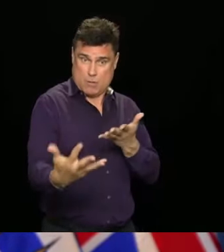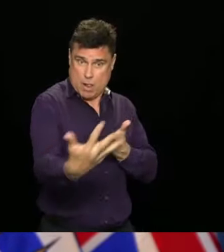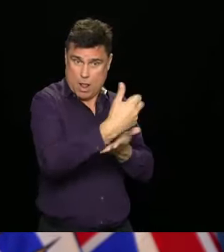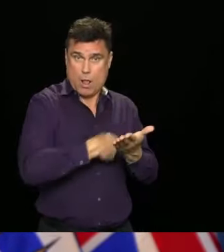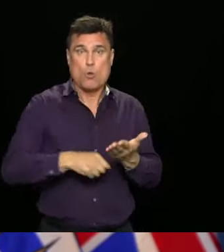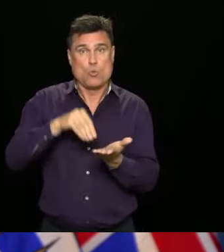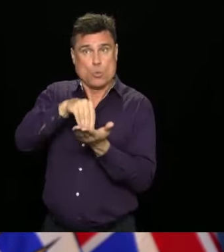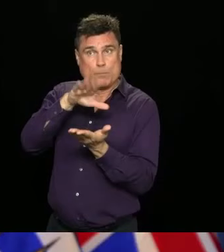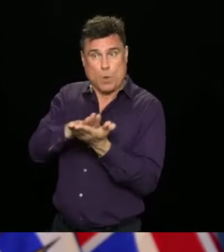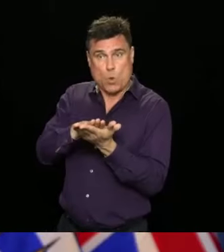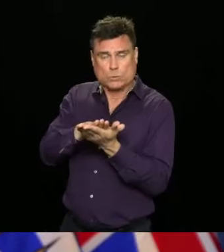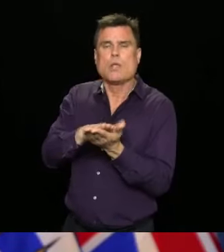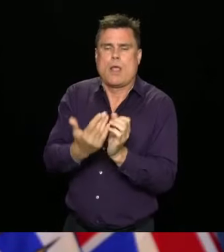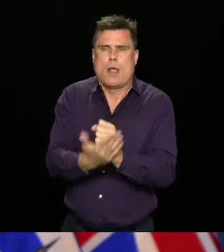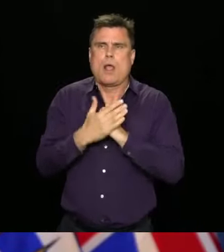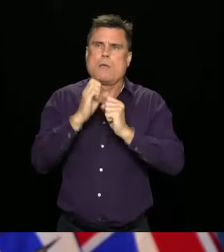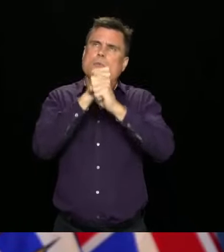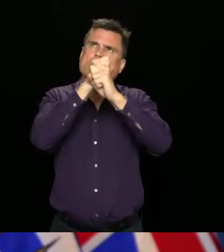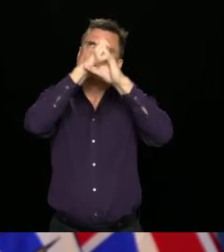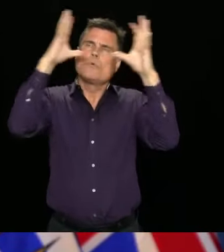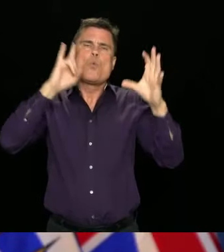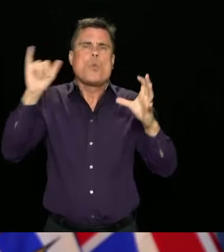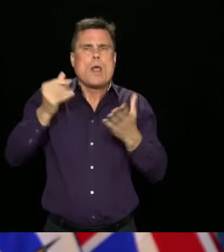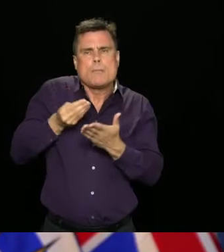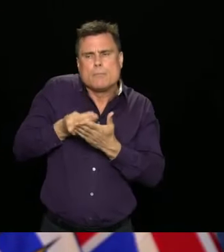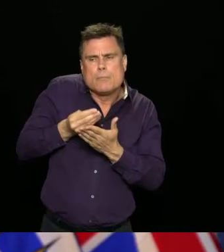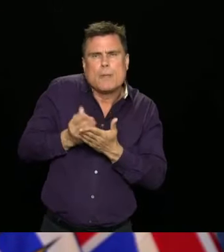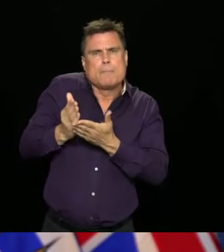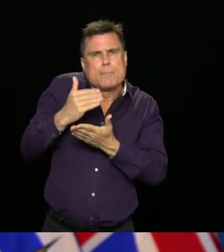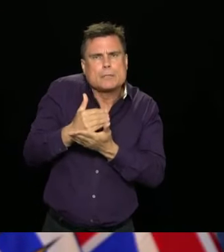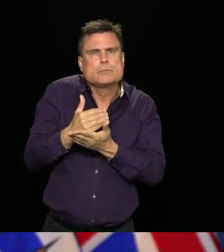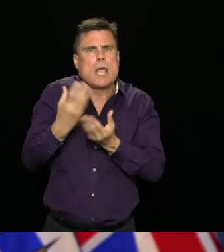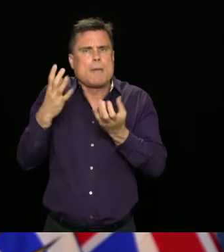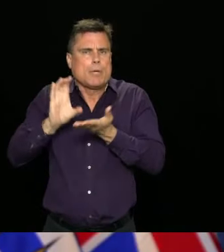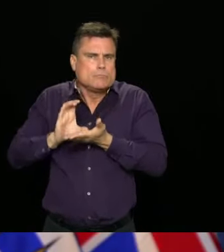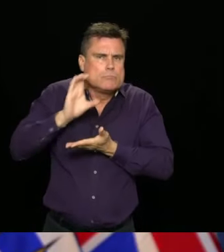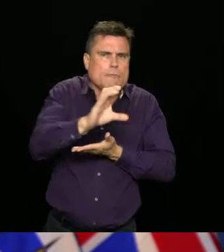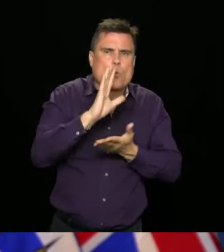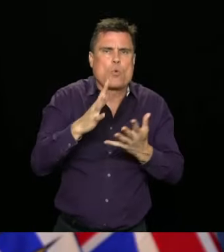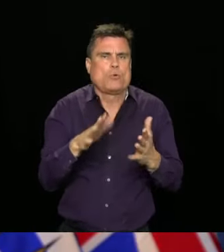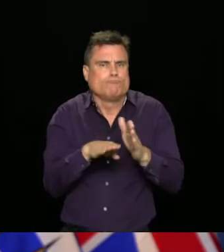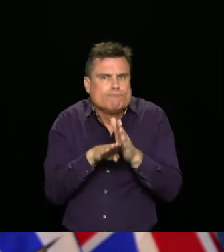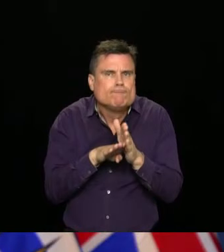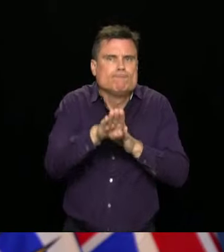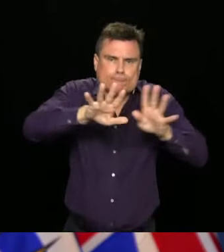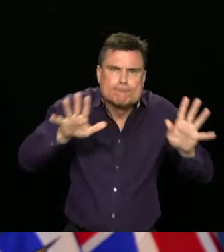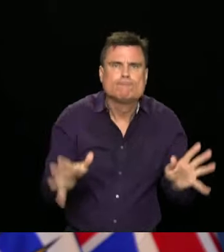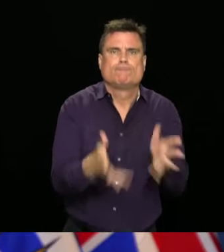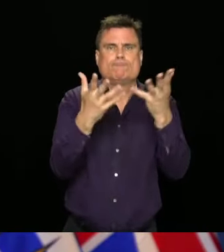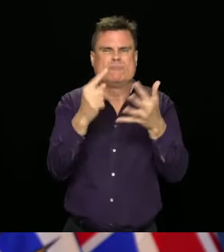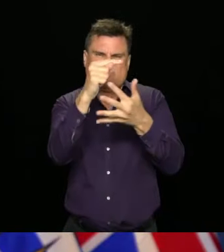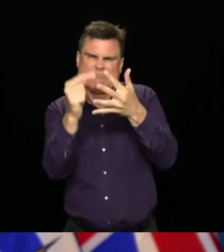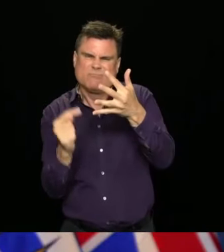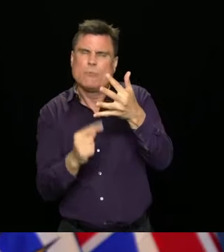indication of where we are financially and fiscally in the province in the first quarter. Tanya Fletcher, CBC.